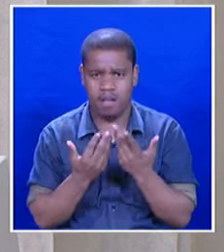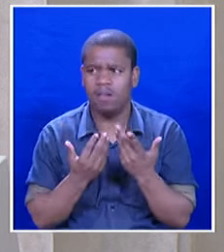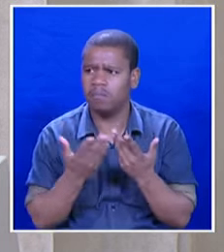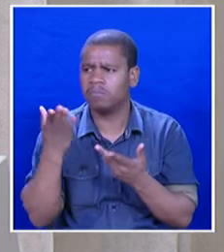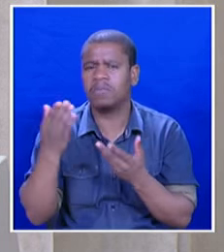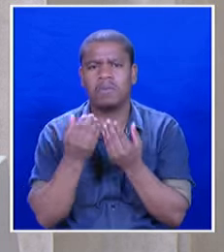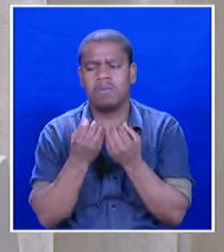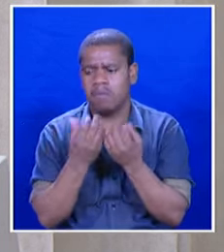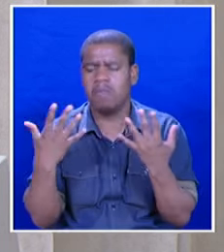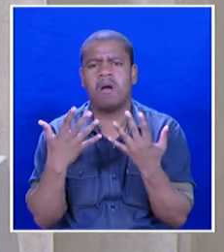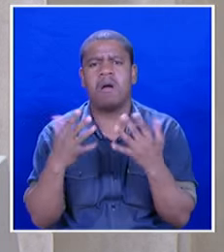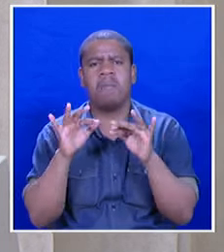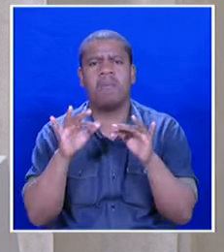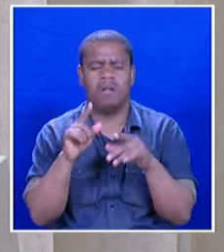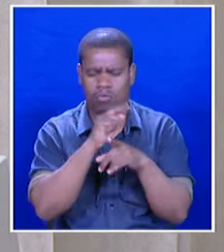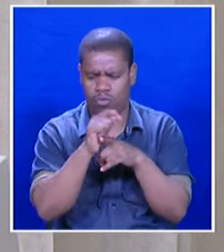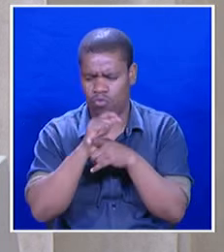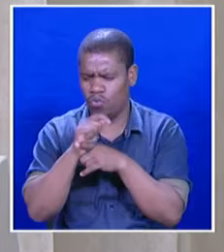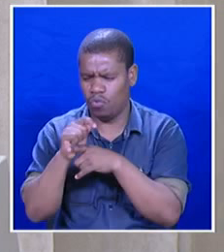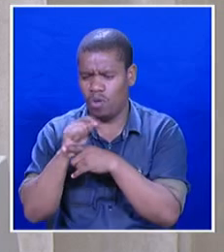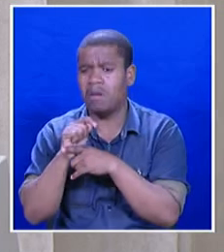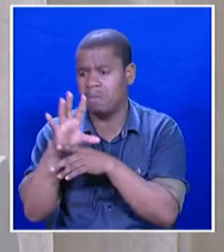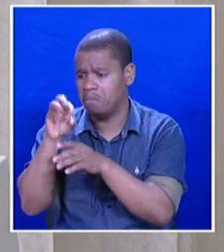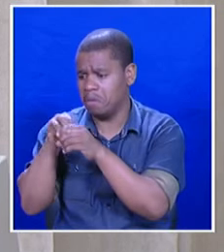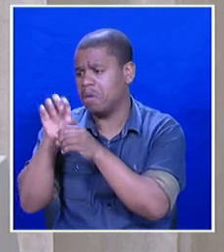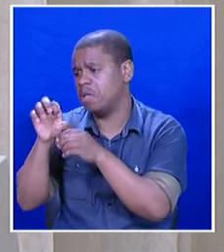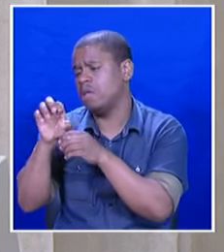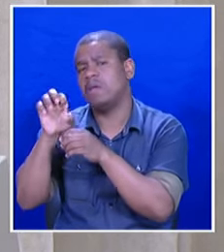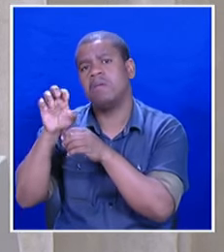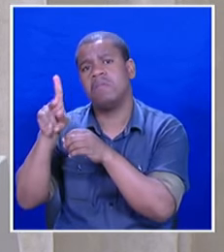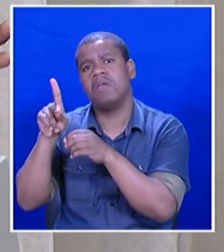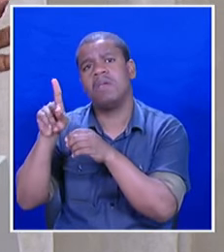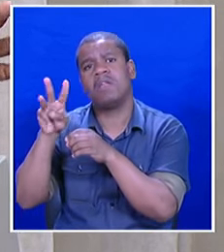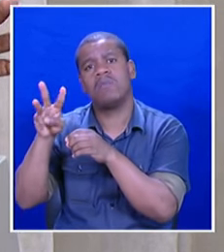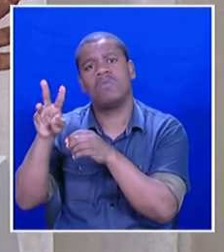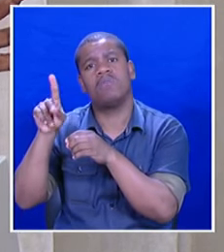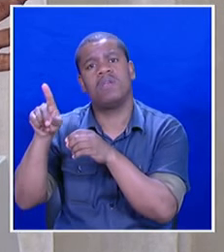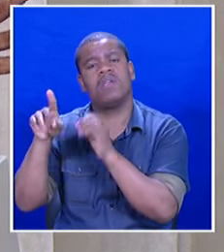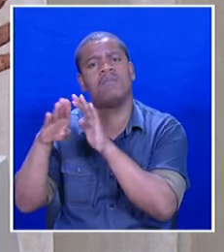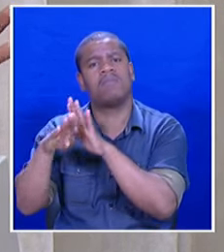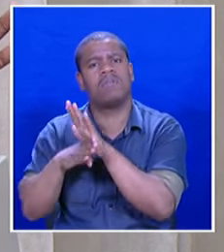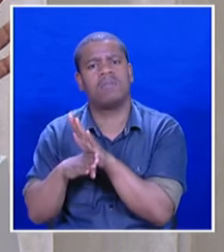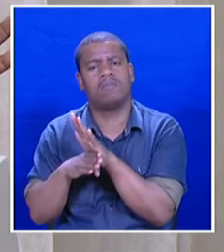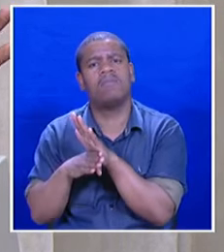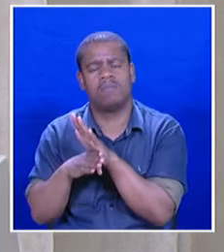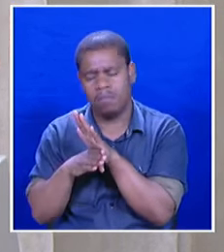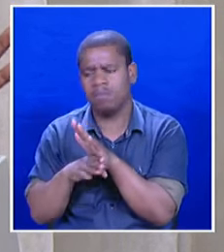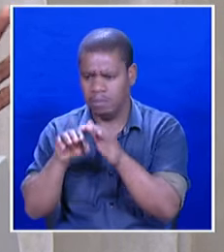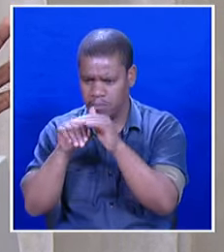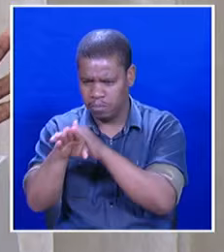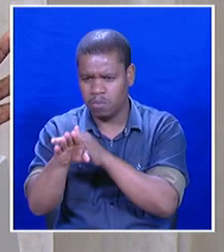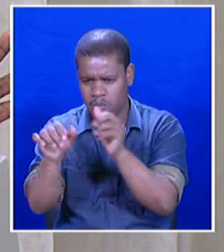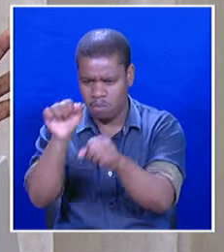trained through the EPWP program, and they are then able to work with private sector